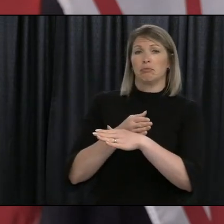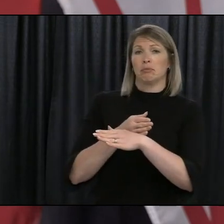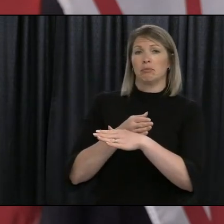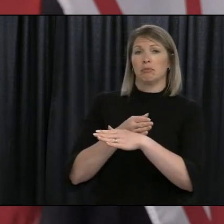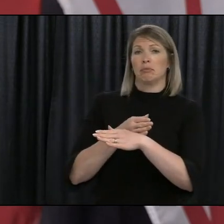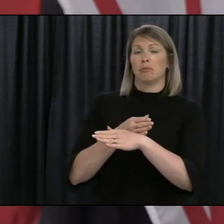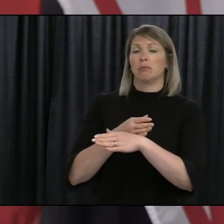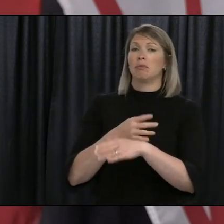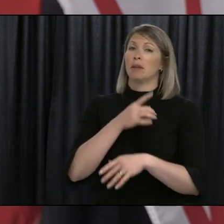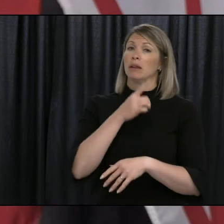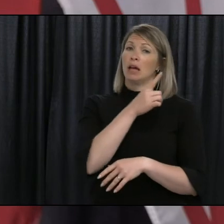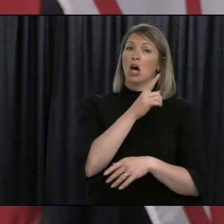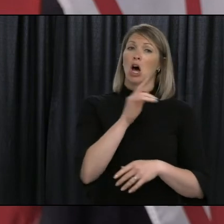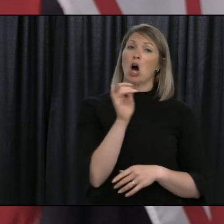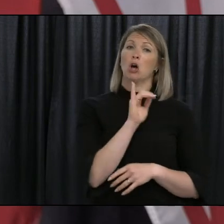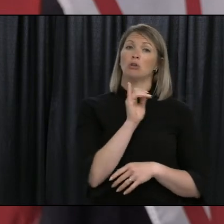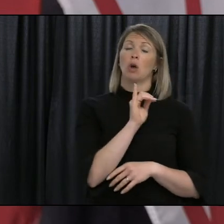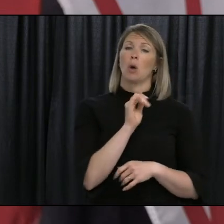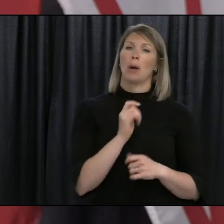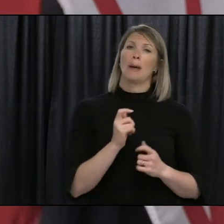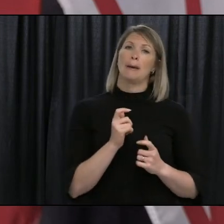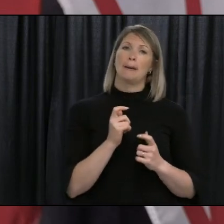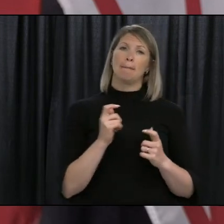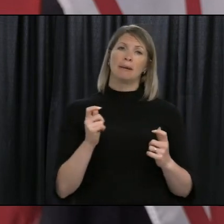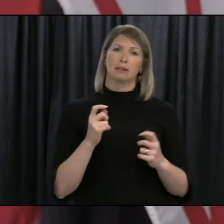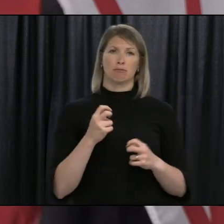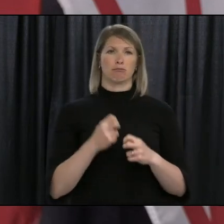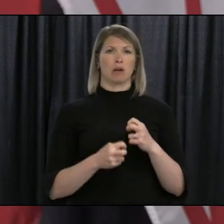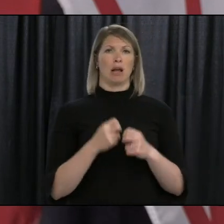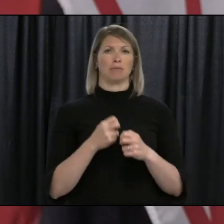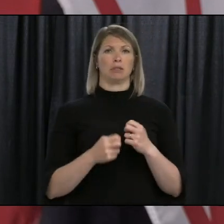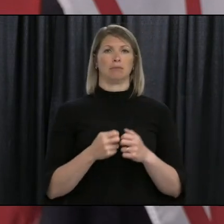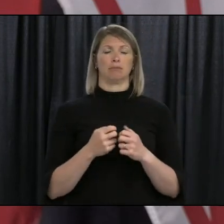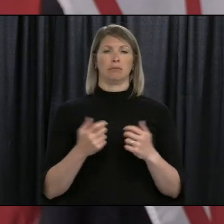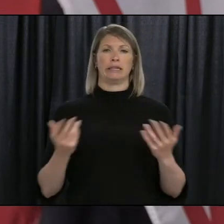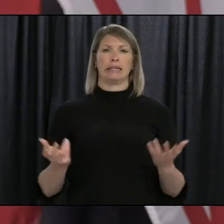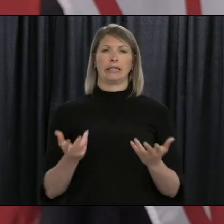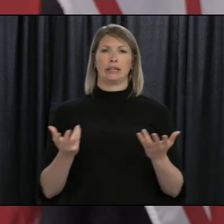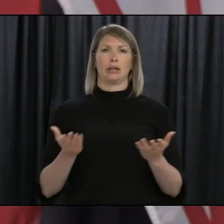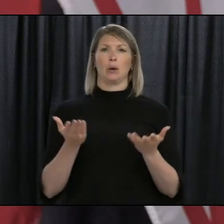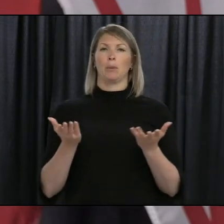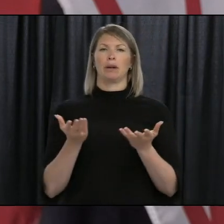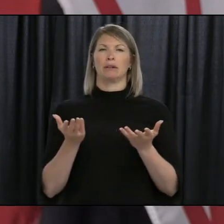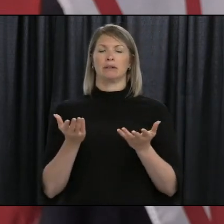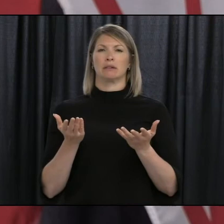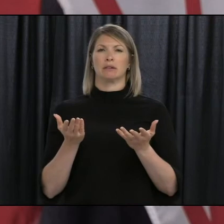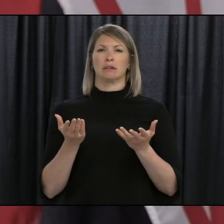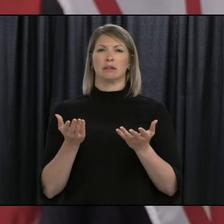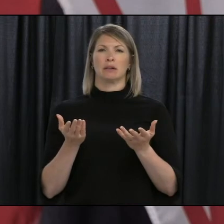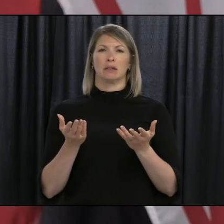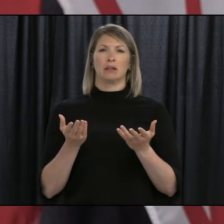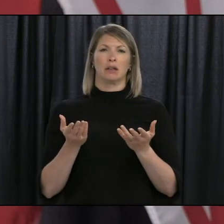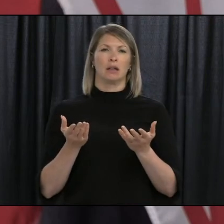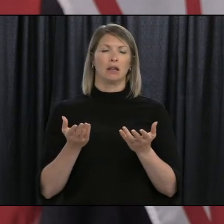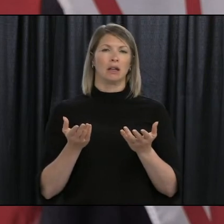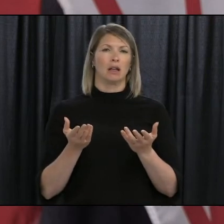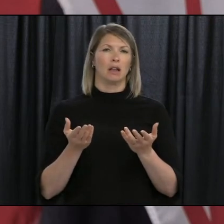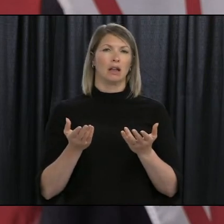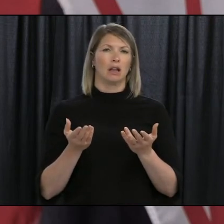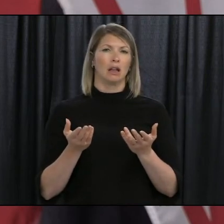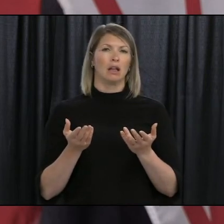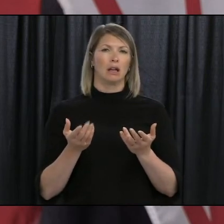they've also said that the biggest drags on the province are the exposure to the price of oil shocks. So in other words, too many eggs in one basket, and